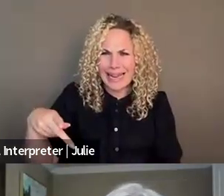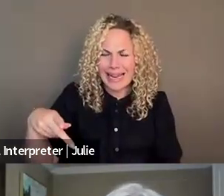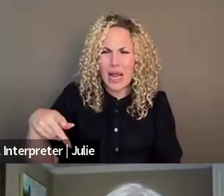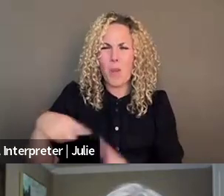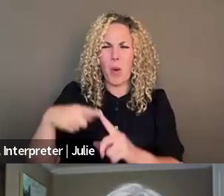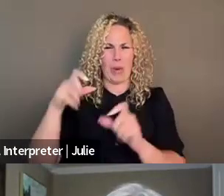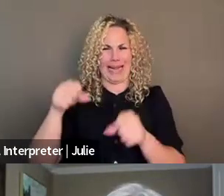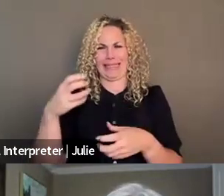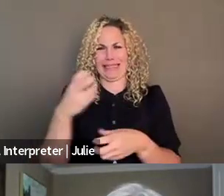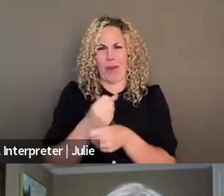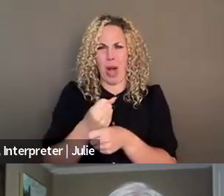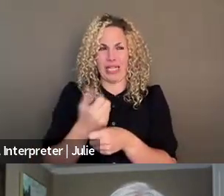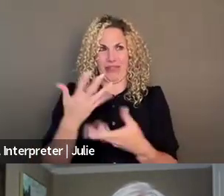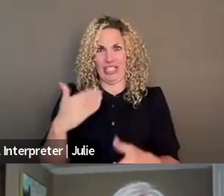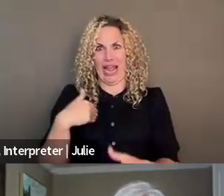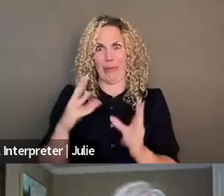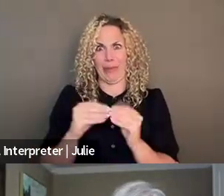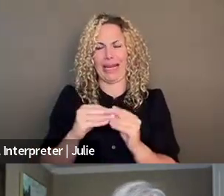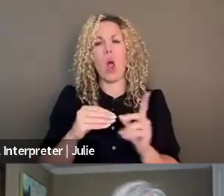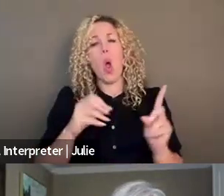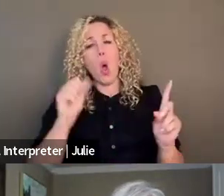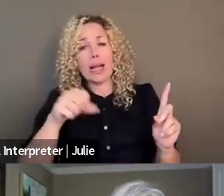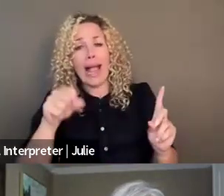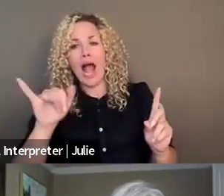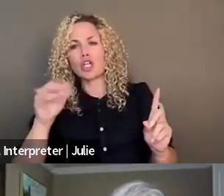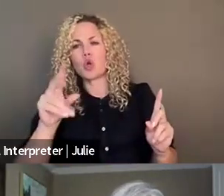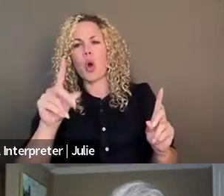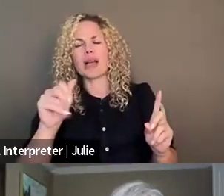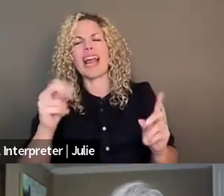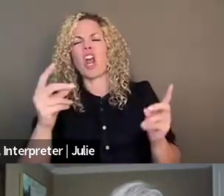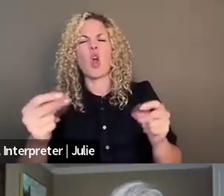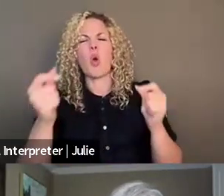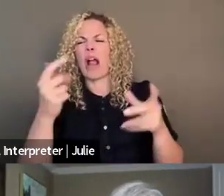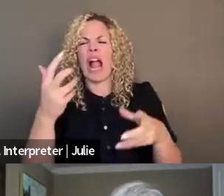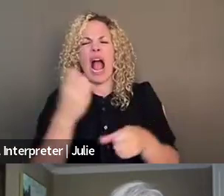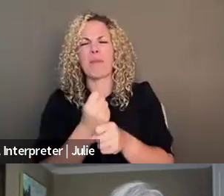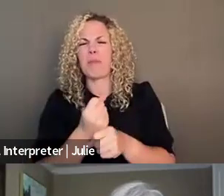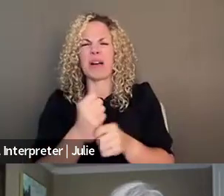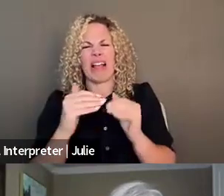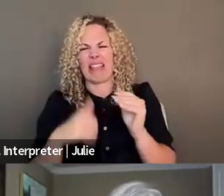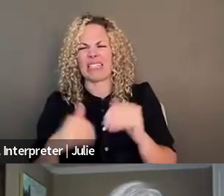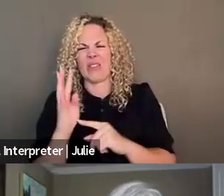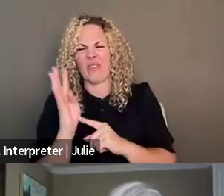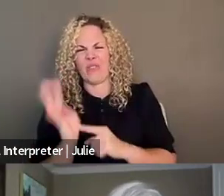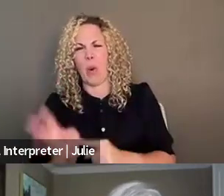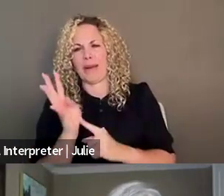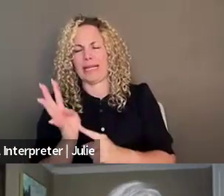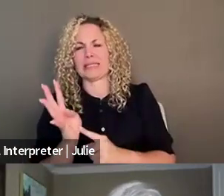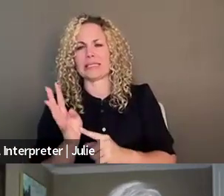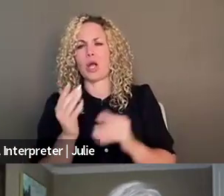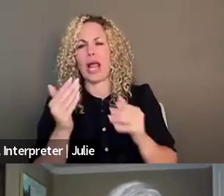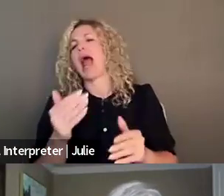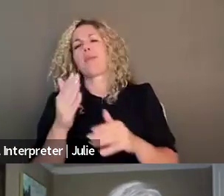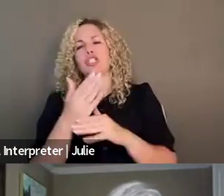can summarize that we had our meeting. Yeah, we can. I could give us a quick snapshot in less than 4 minutes. You sure can. Let's do it. Okay, let me